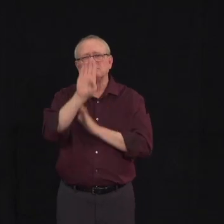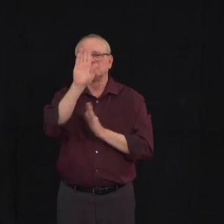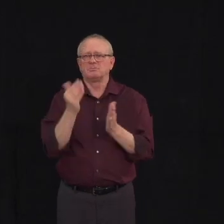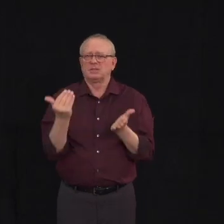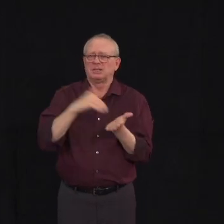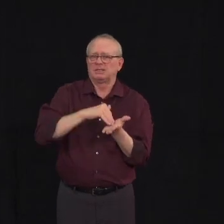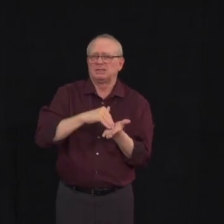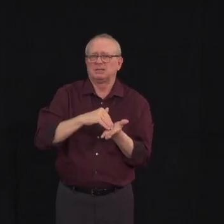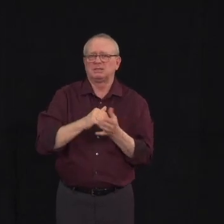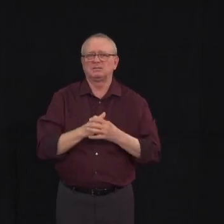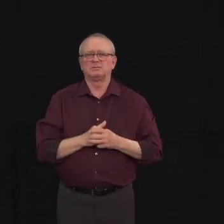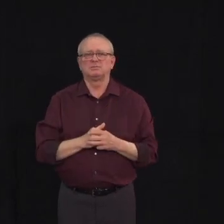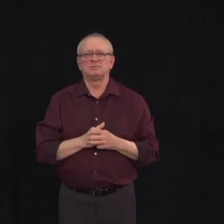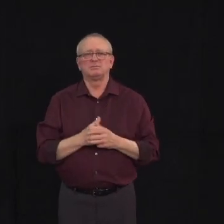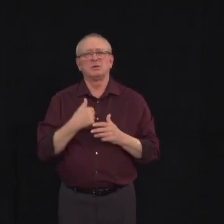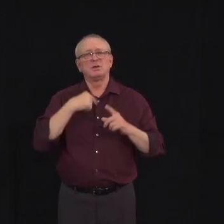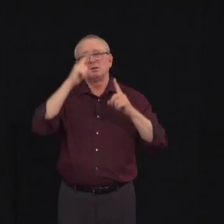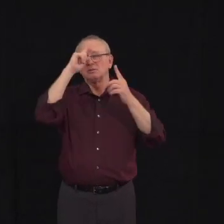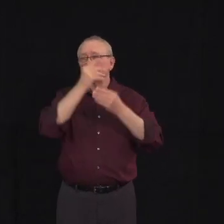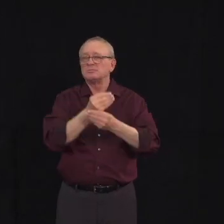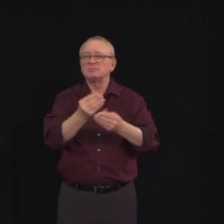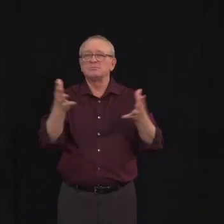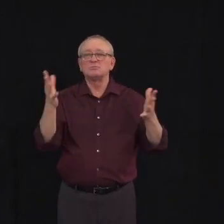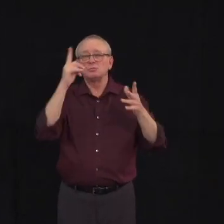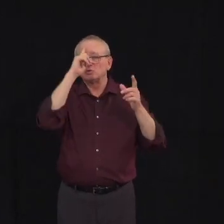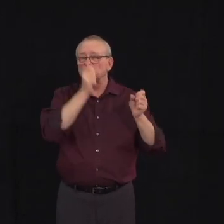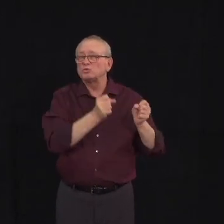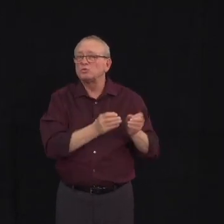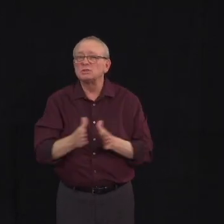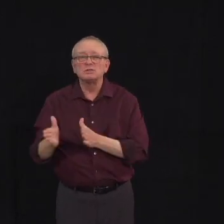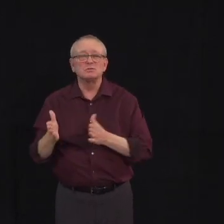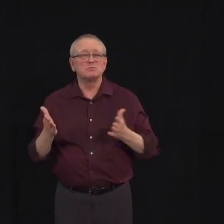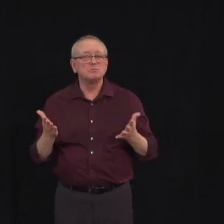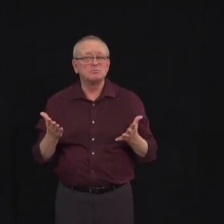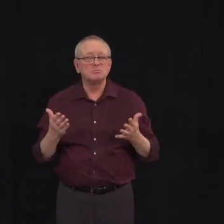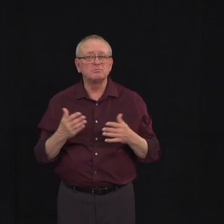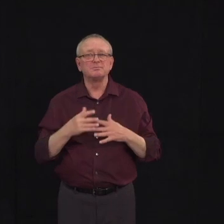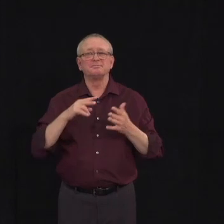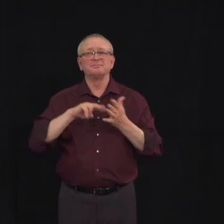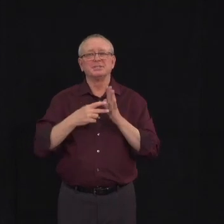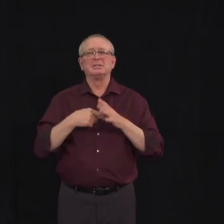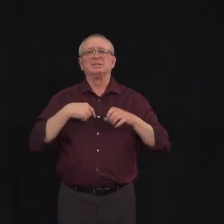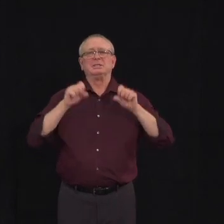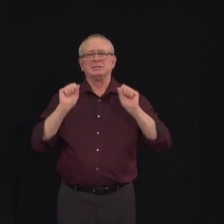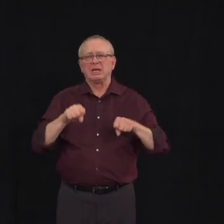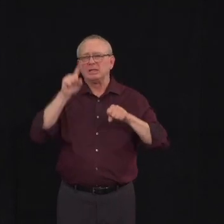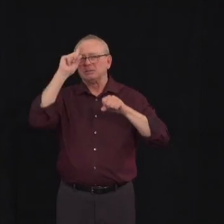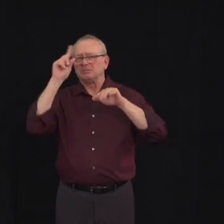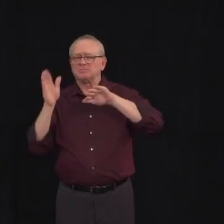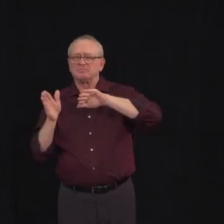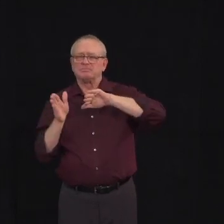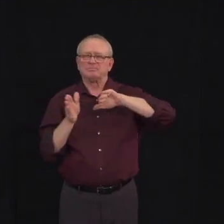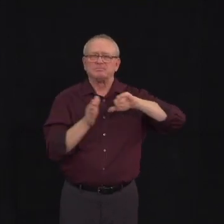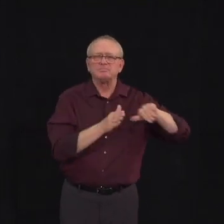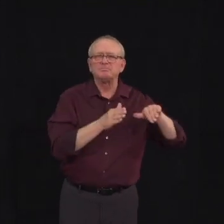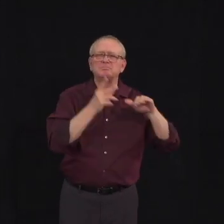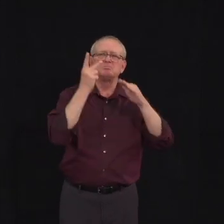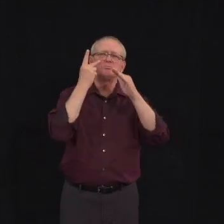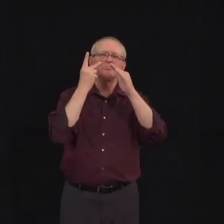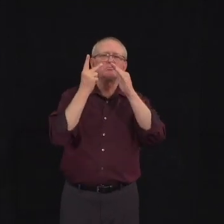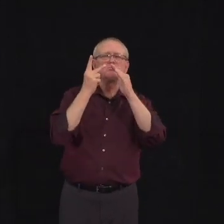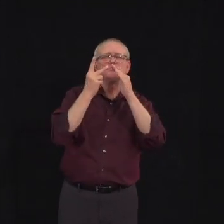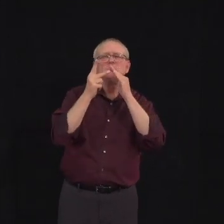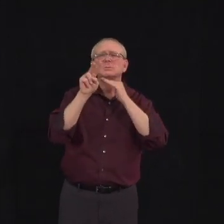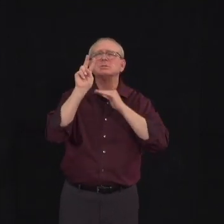begin to shift our focus from the pain and anxiety of the past few weeks and to start looking with modest hope and cautious